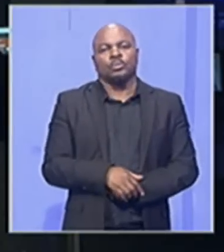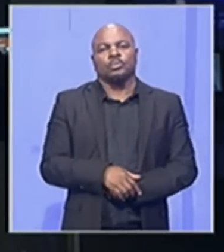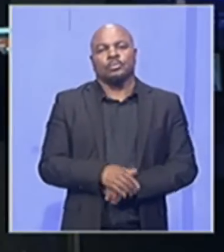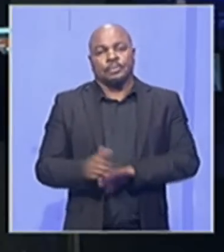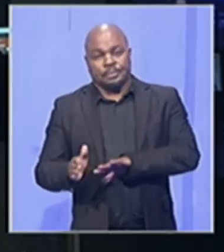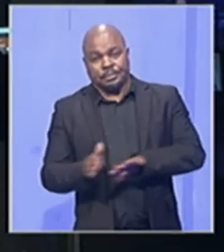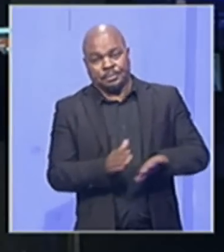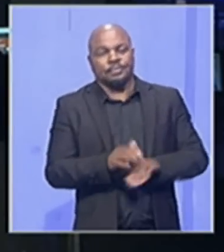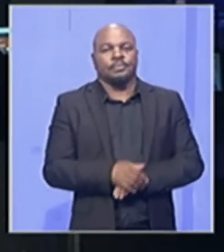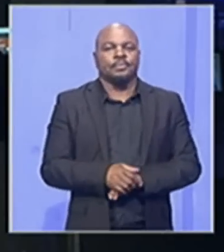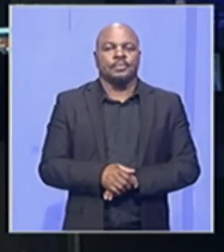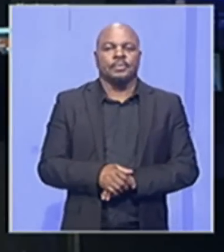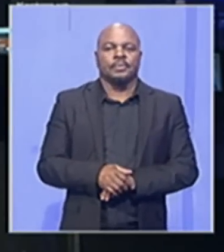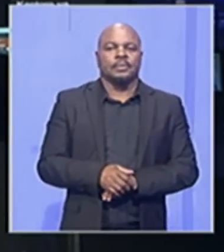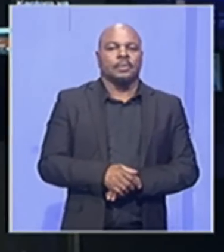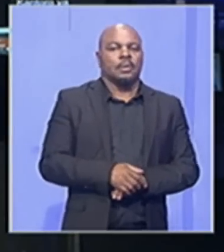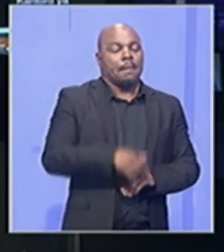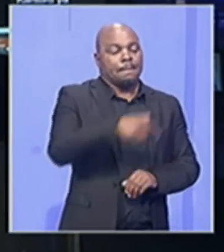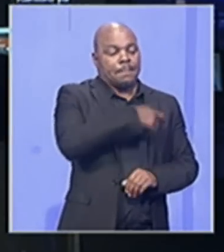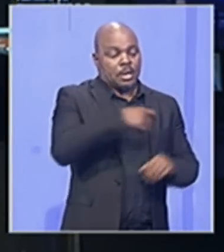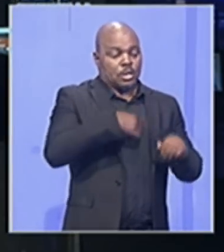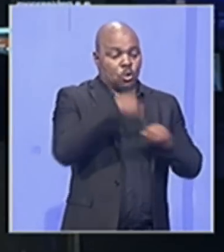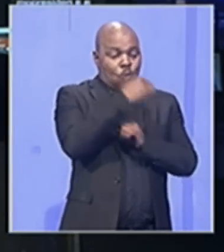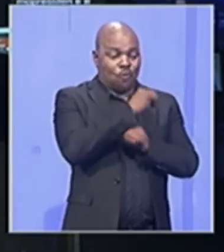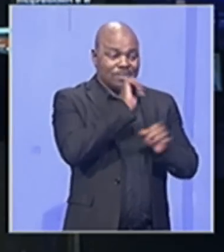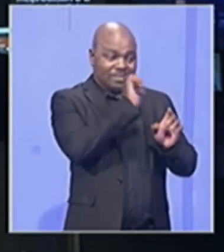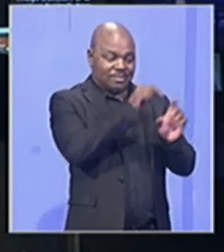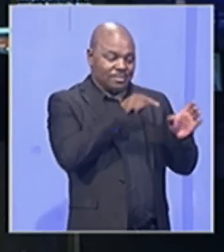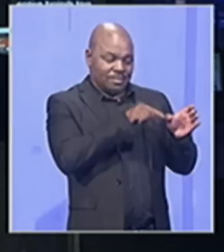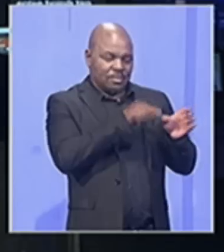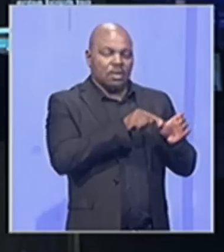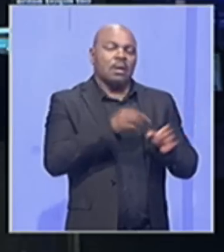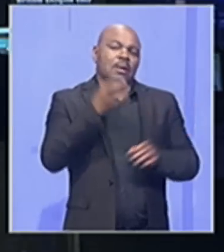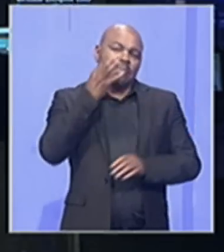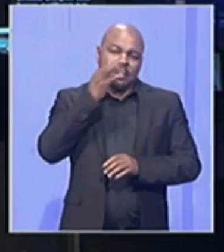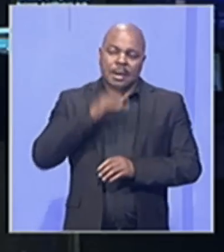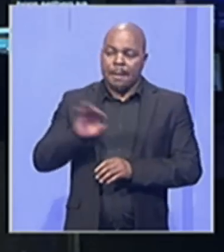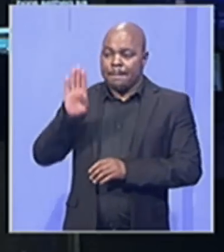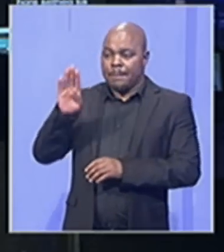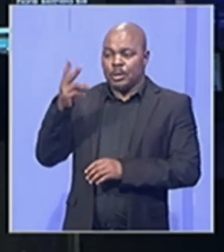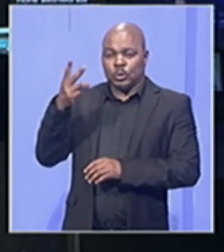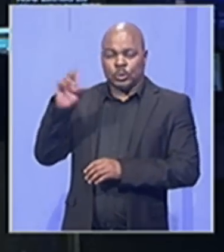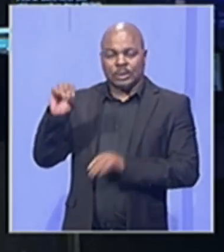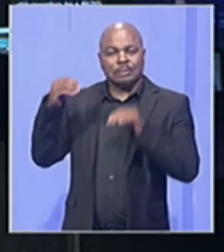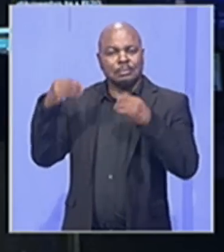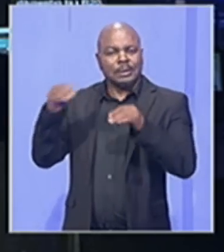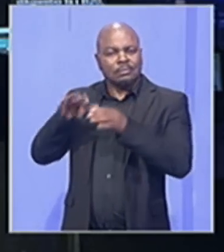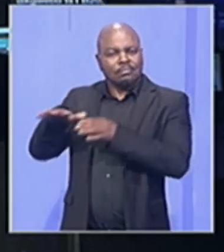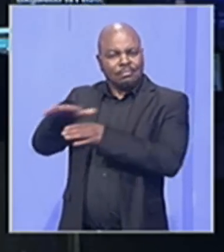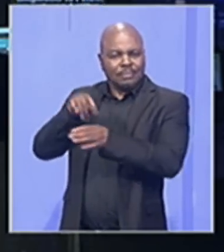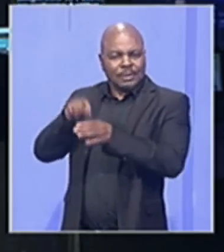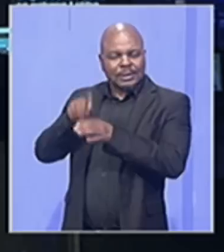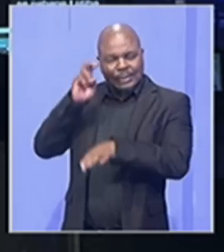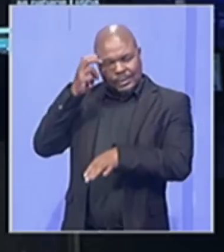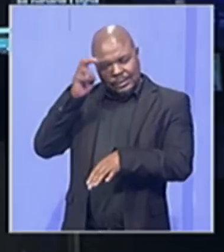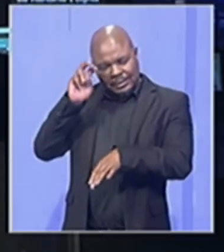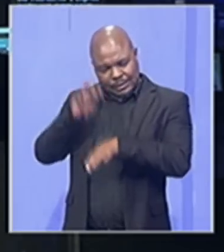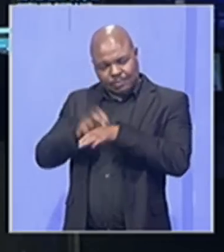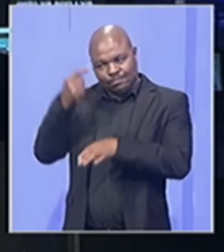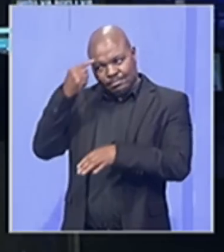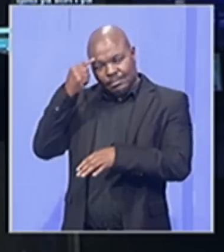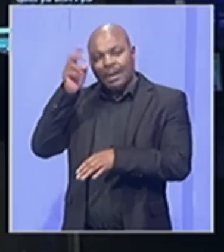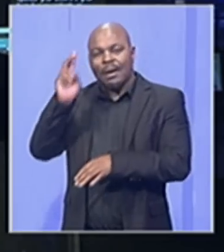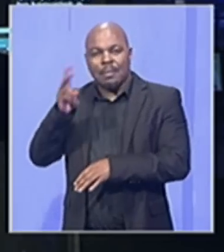Ratela pele ka tse reng kantoro ya mopresidente e entse boipiletso hore setheo sa dikgwebo tsa B20 se nahane botjha qeto ya sona ya ho